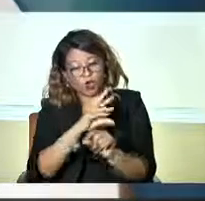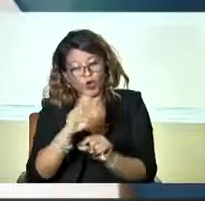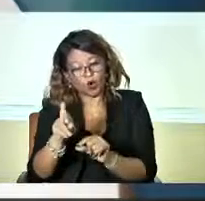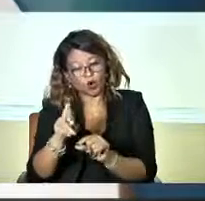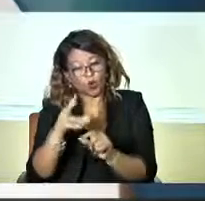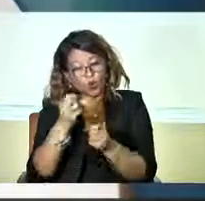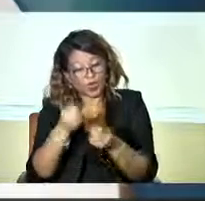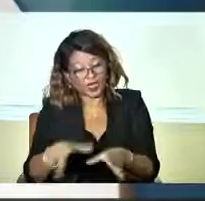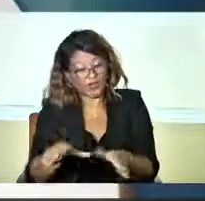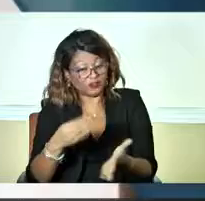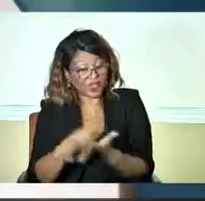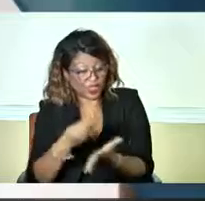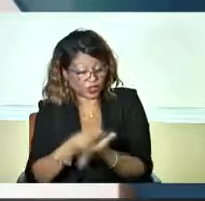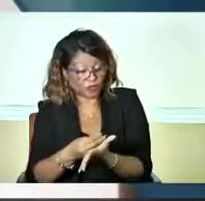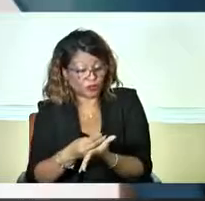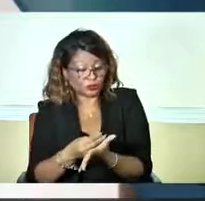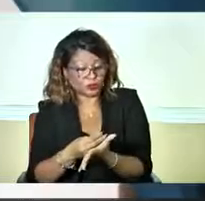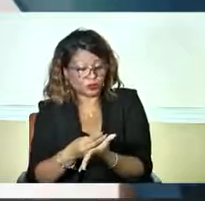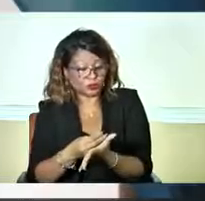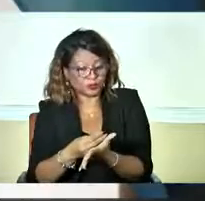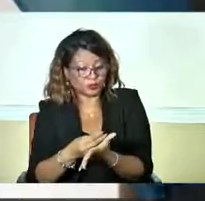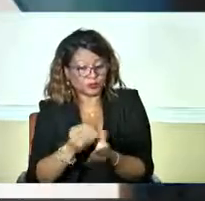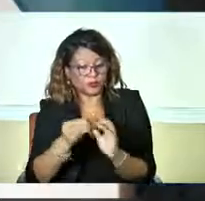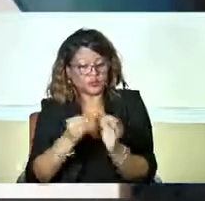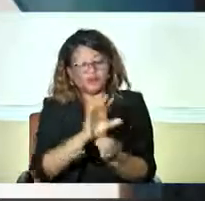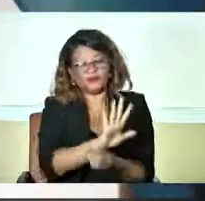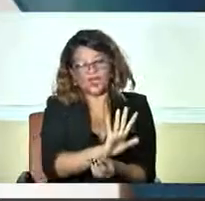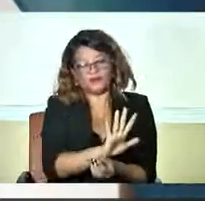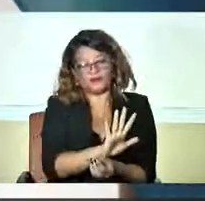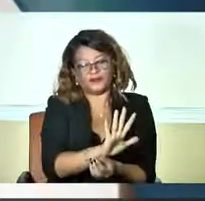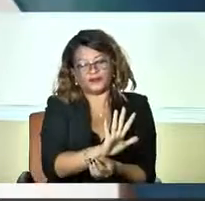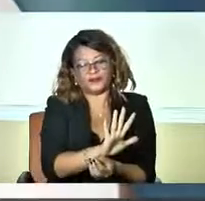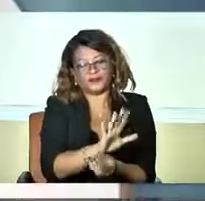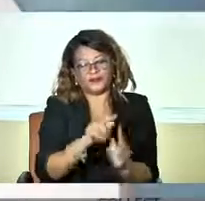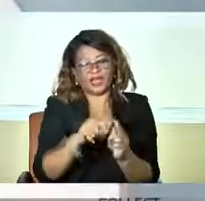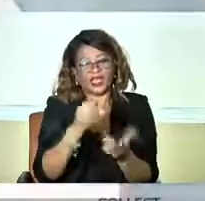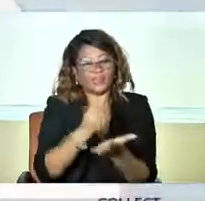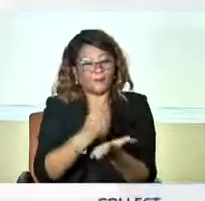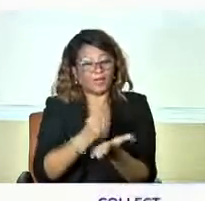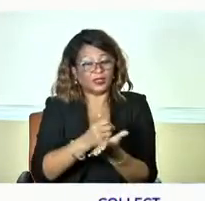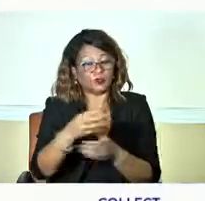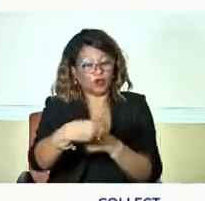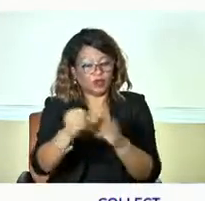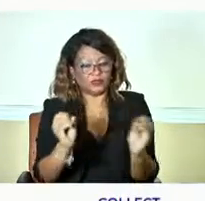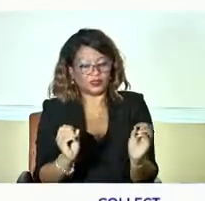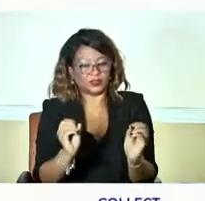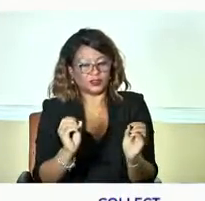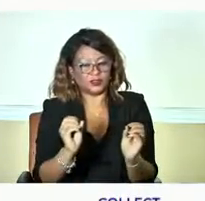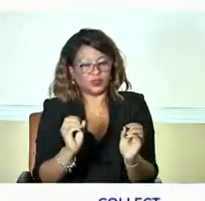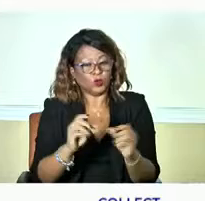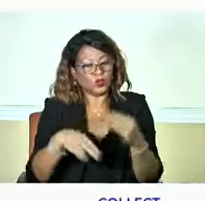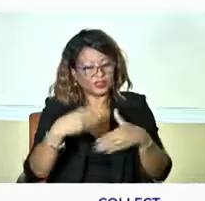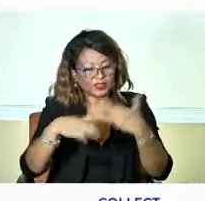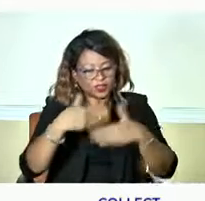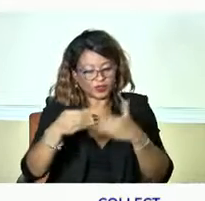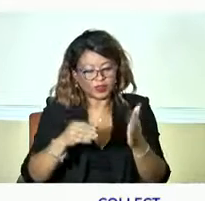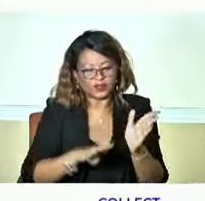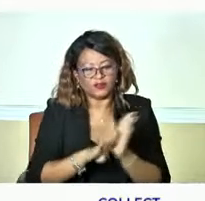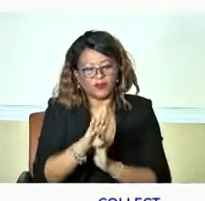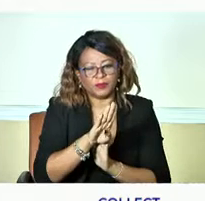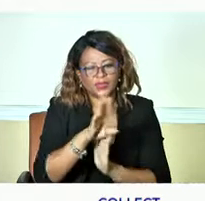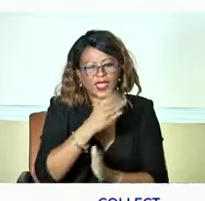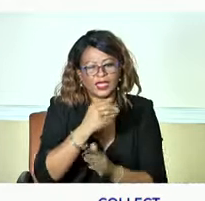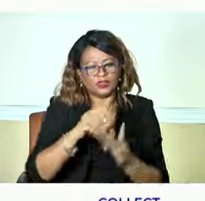or without cash. 5, at the Passport Office, we accelerated the development and